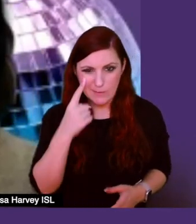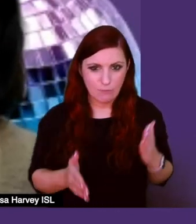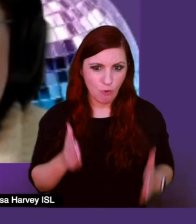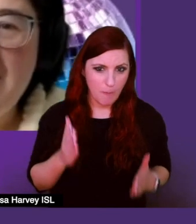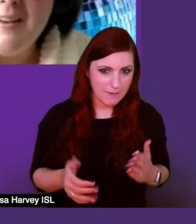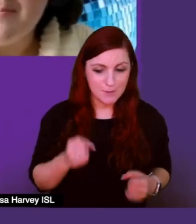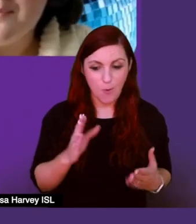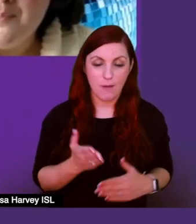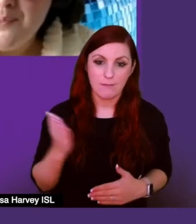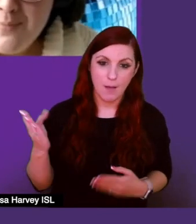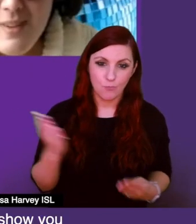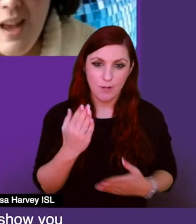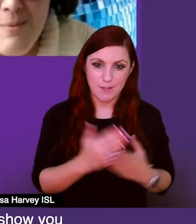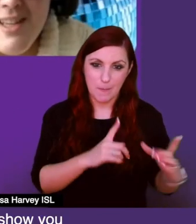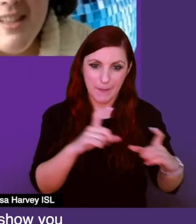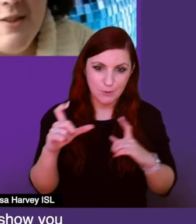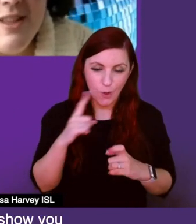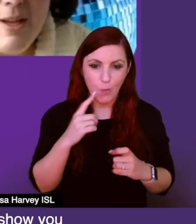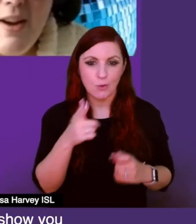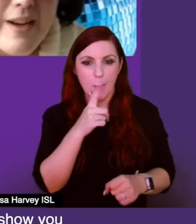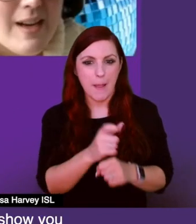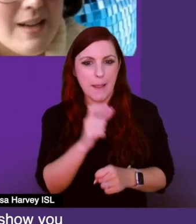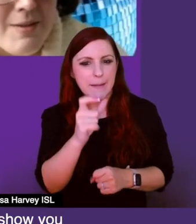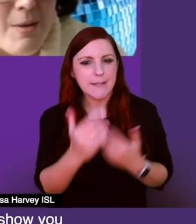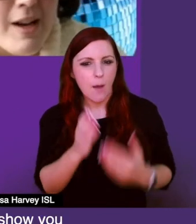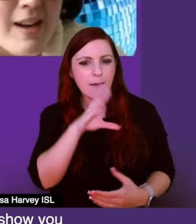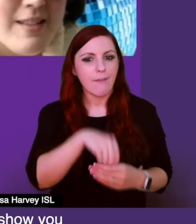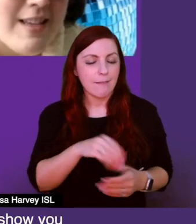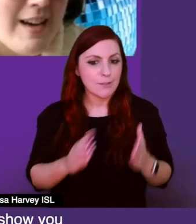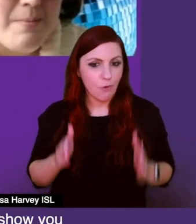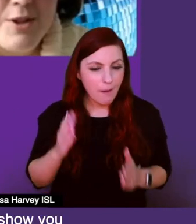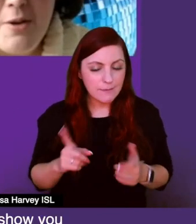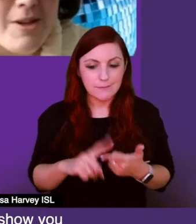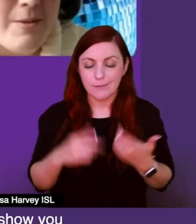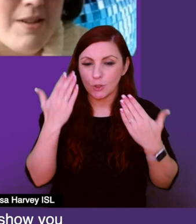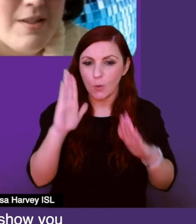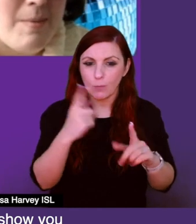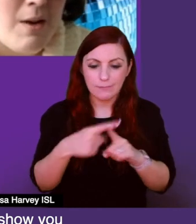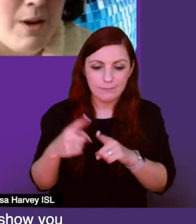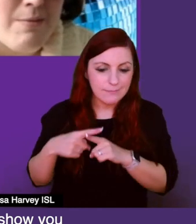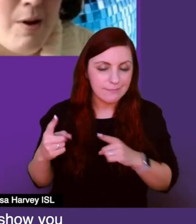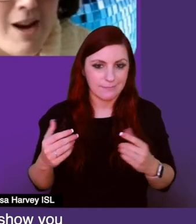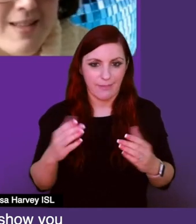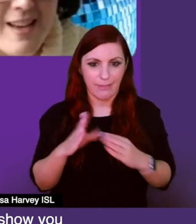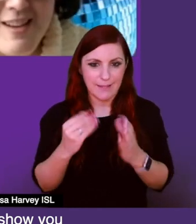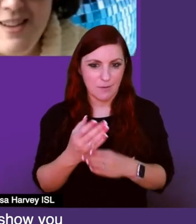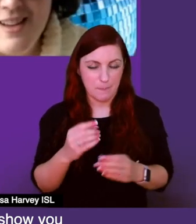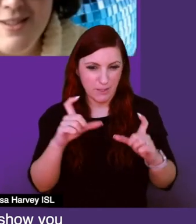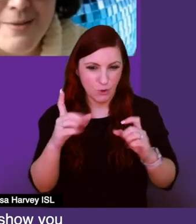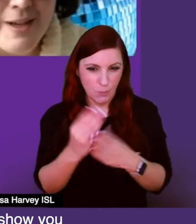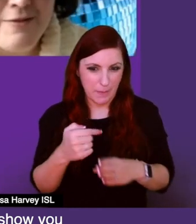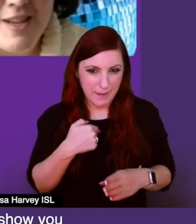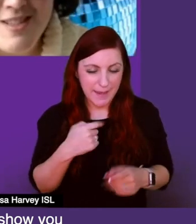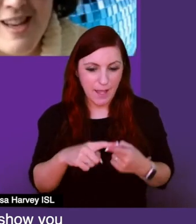robots. So I have brought pictures of robots. I'm going to tell you a little bit how I got into robotics, show you a bunch of pictures of me with robots and, I